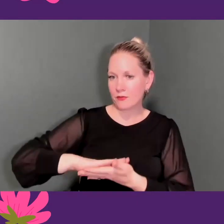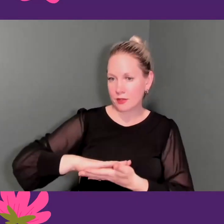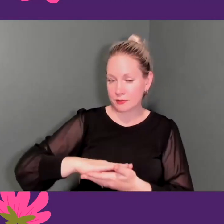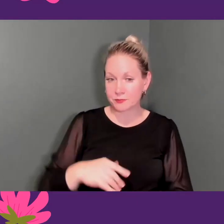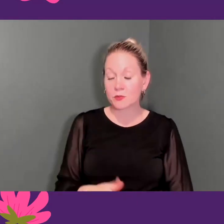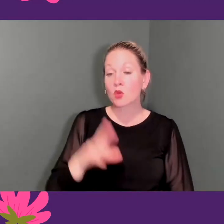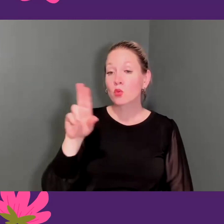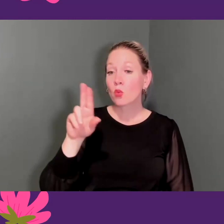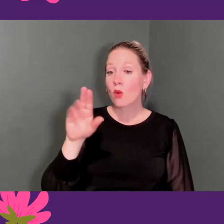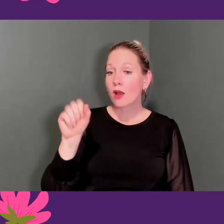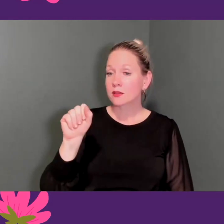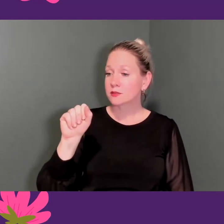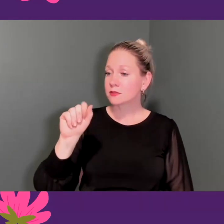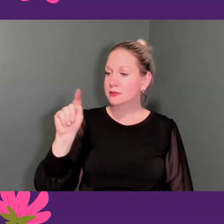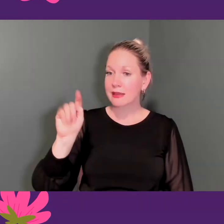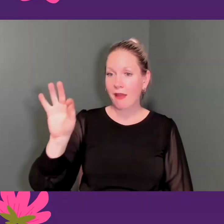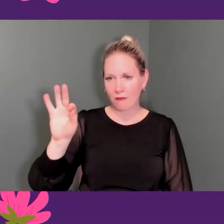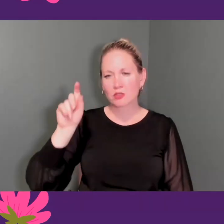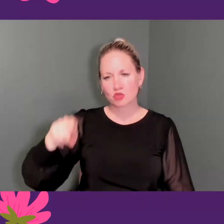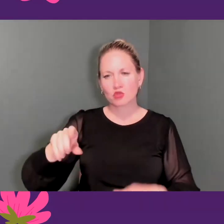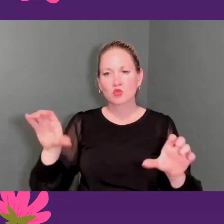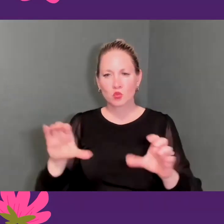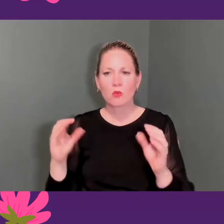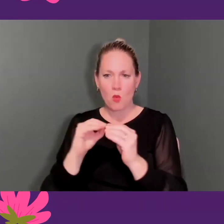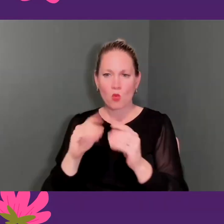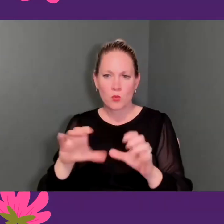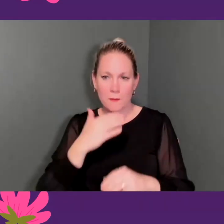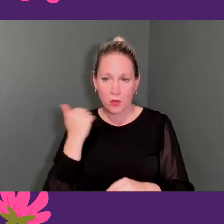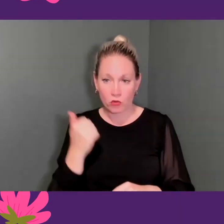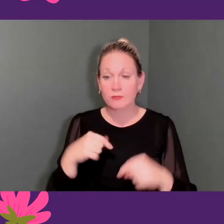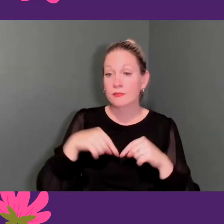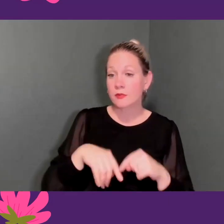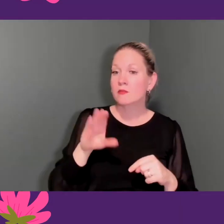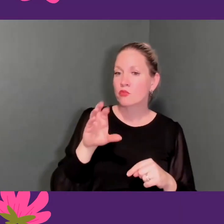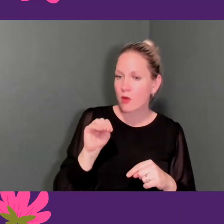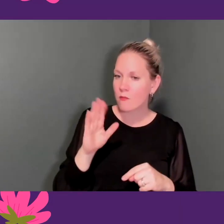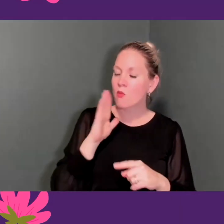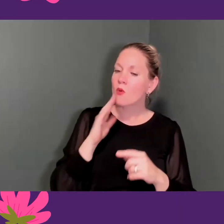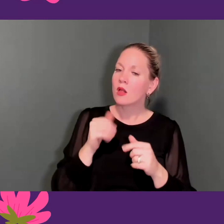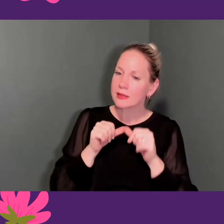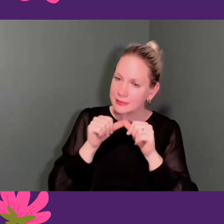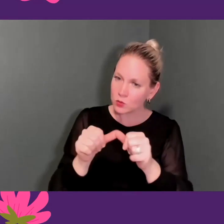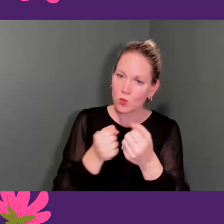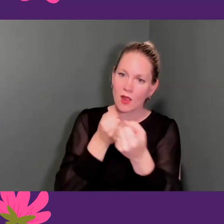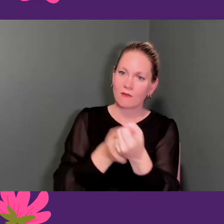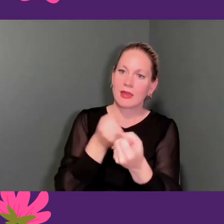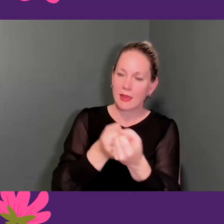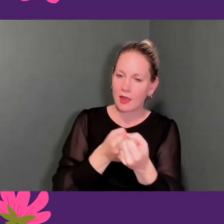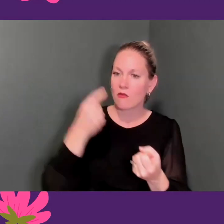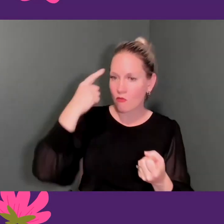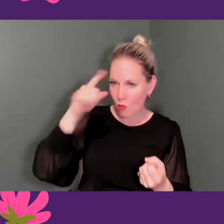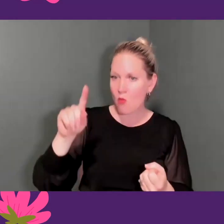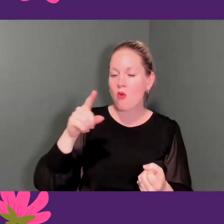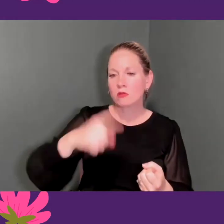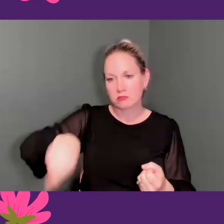and should do better by women, and Brem Foundation will continue to use our voice to advocate for breast health for